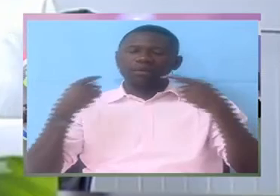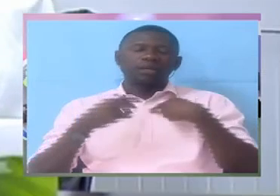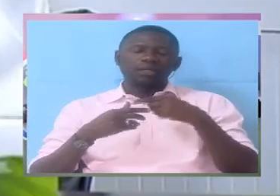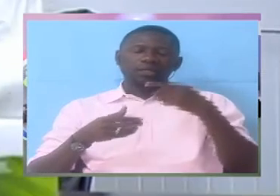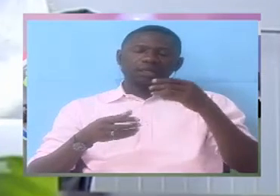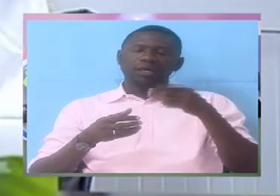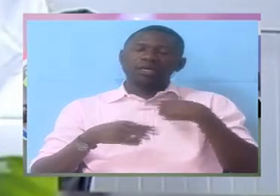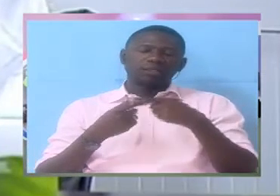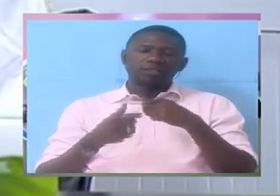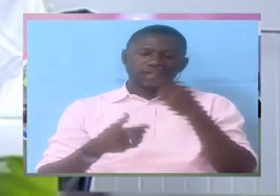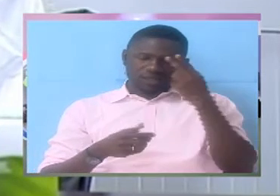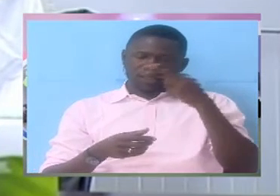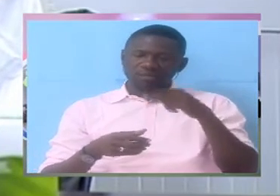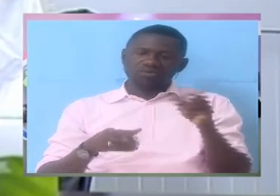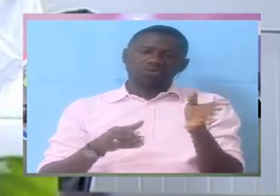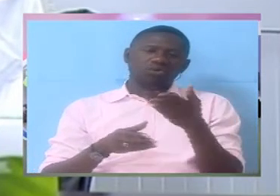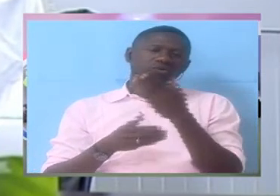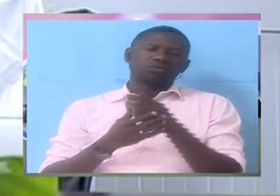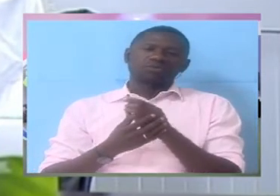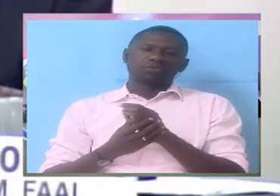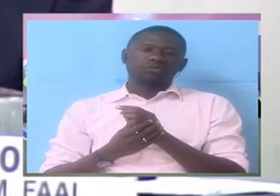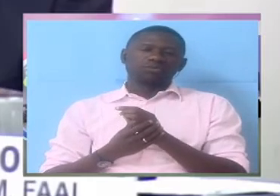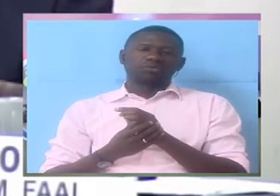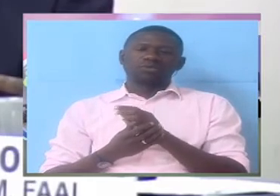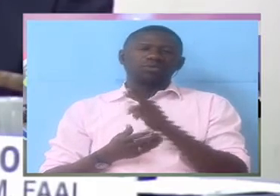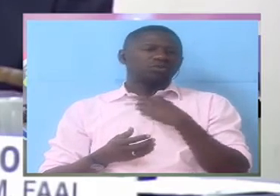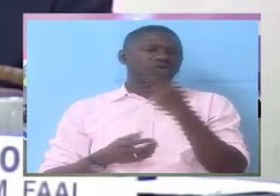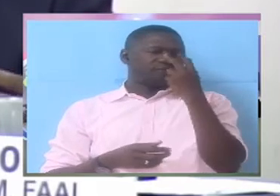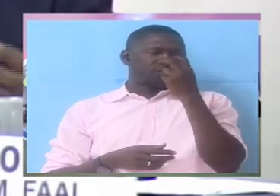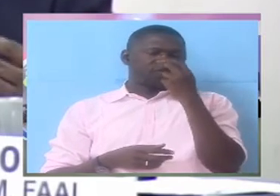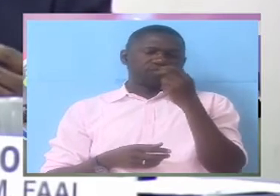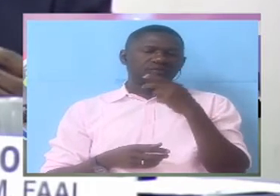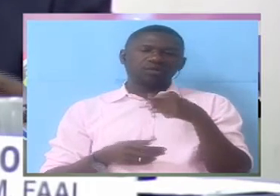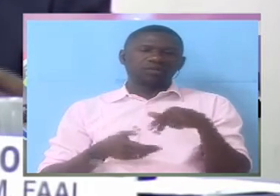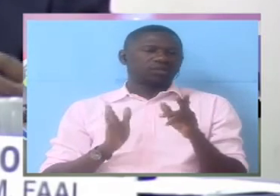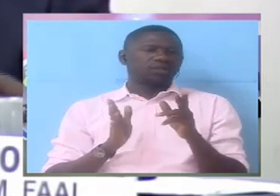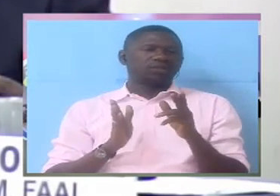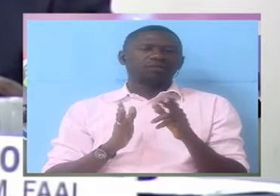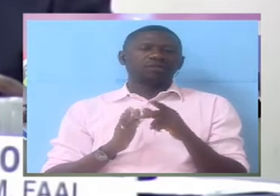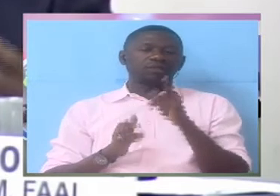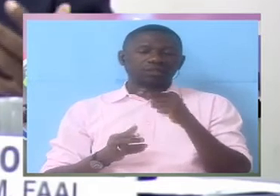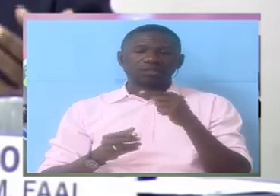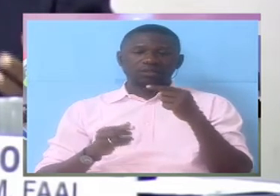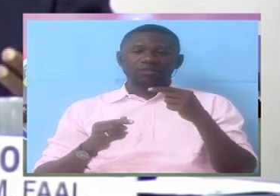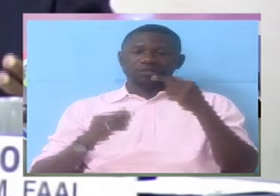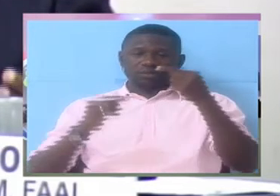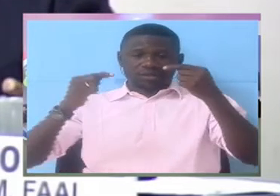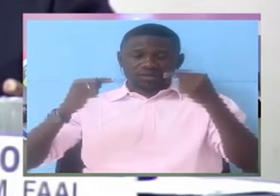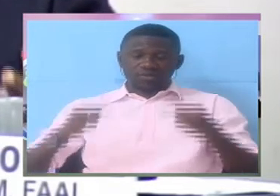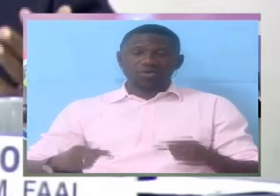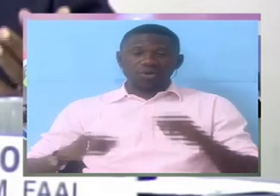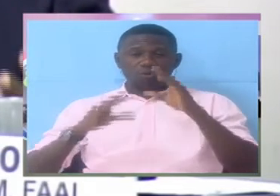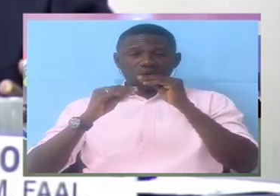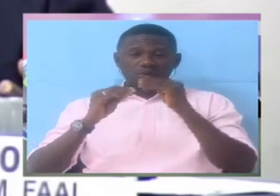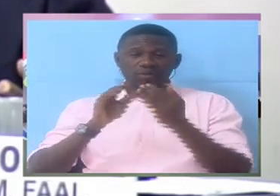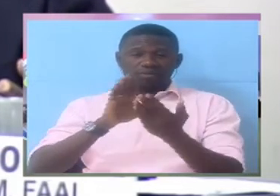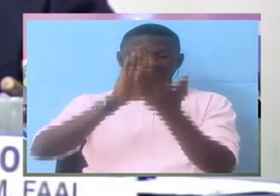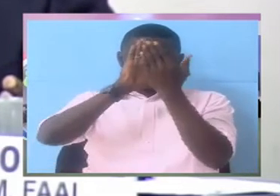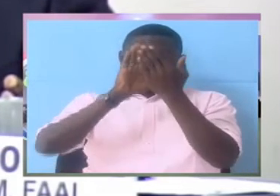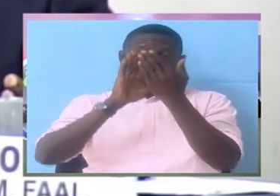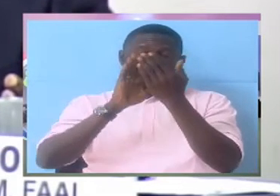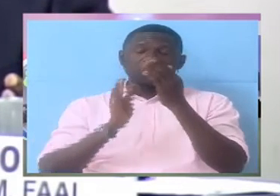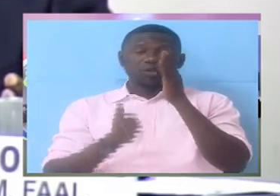It's not a cat and mouse game. This is testimony before the Truth Commission of the